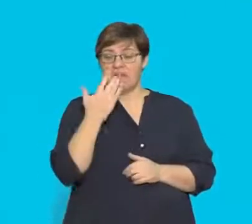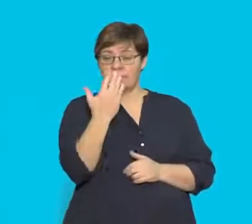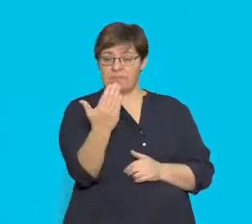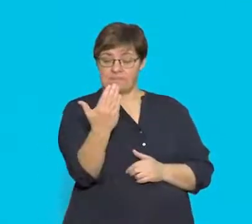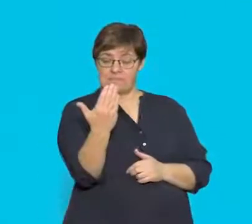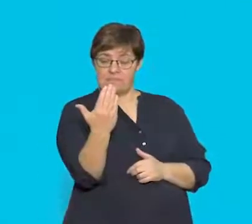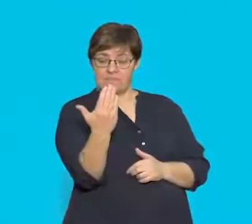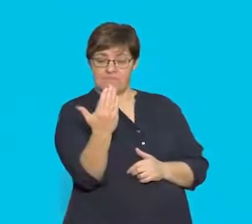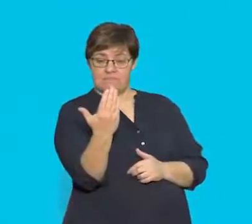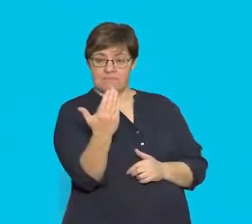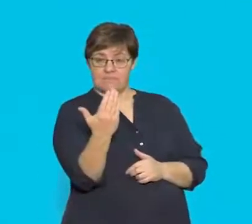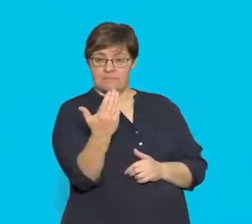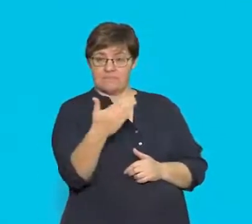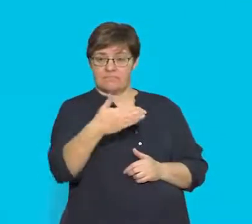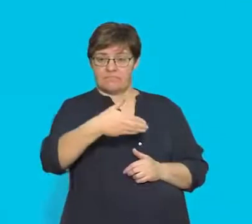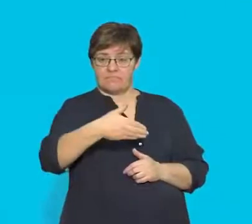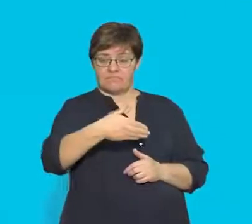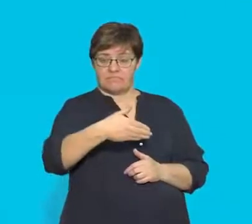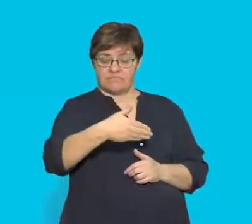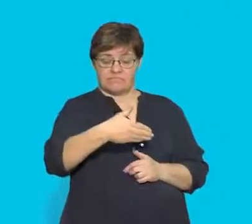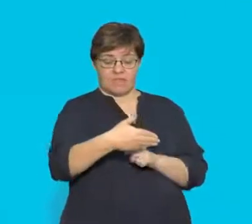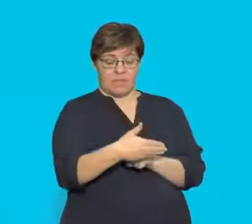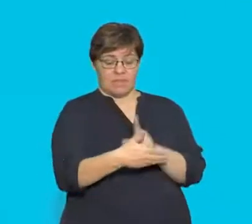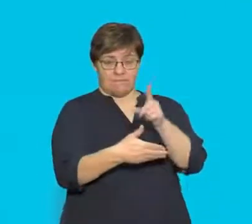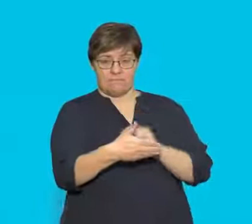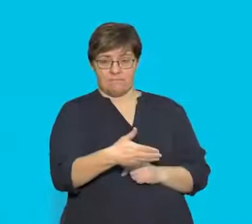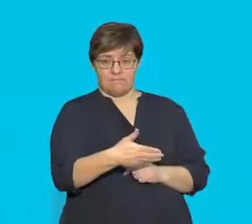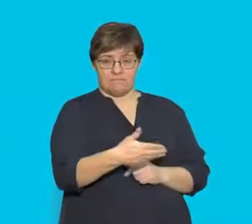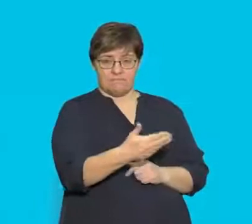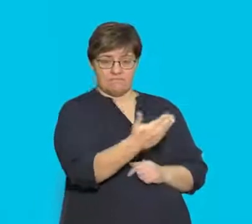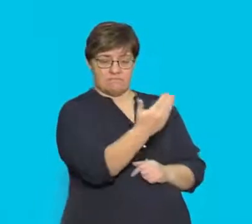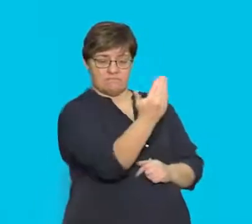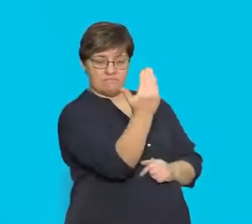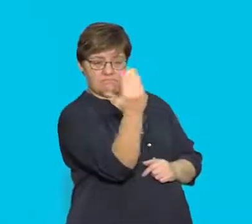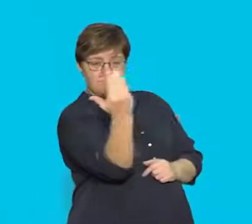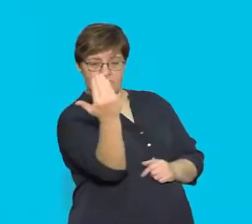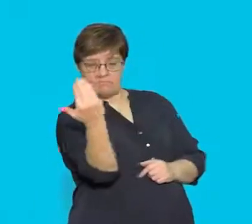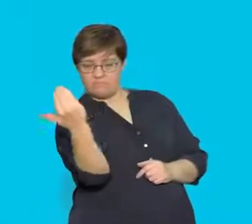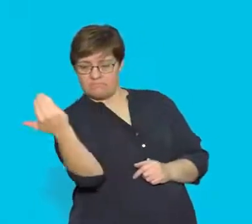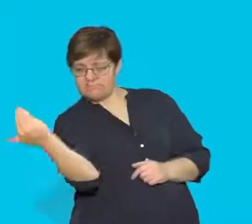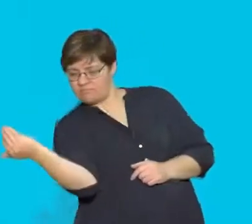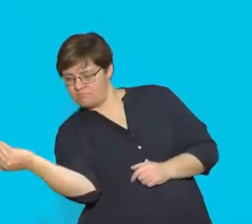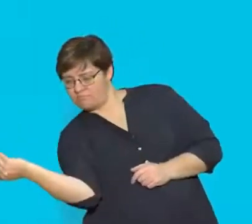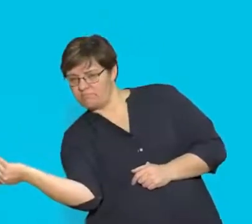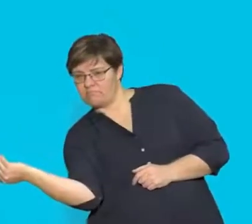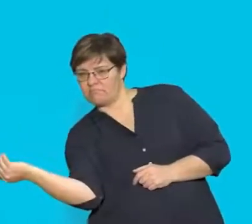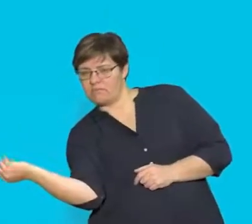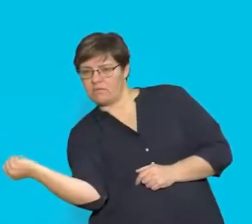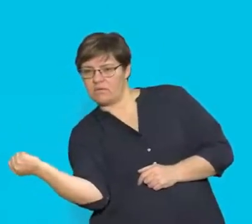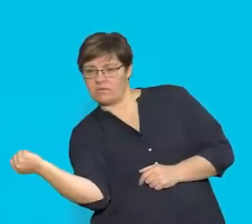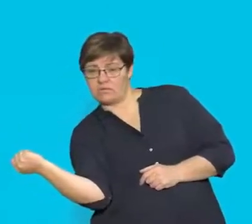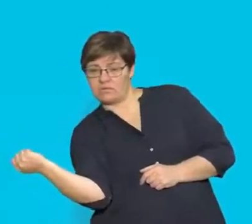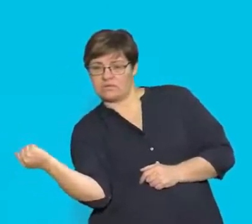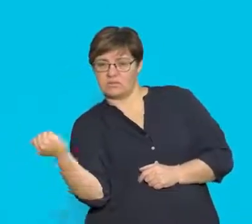thumb point in the direction of the current. Curl of the fingers is going to give you the direction of the magnetic field.